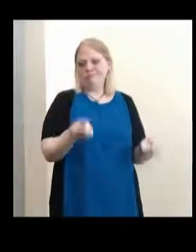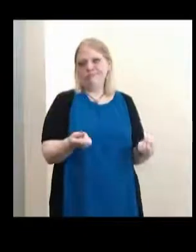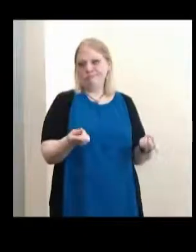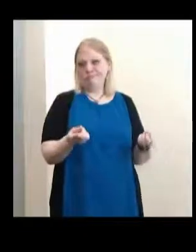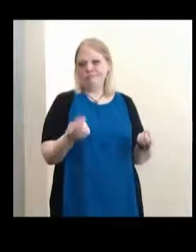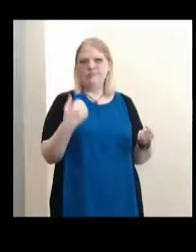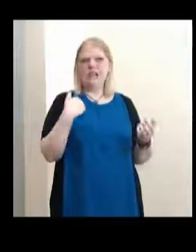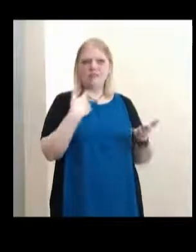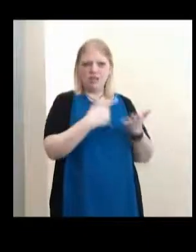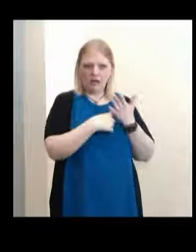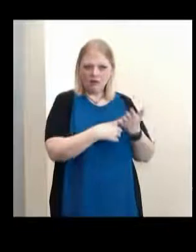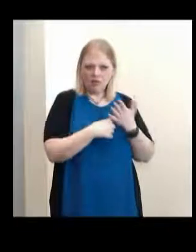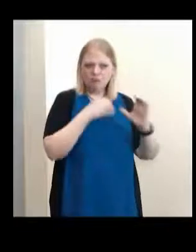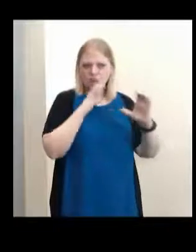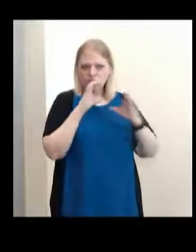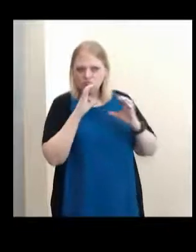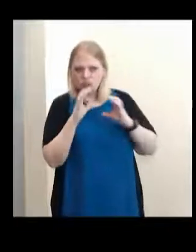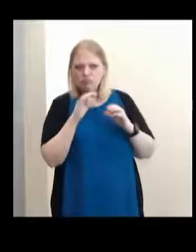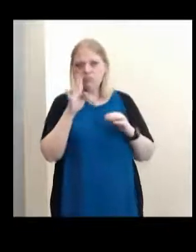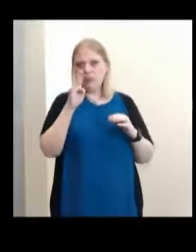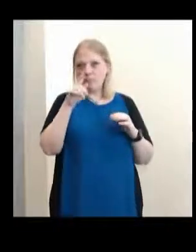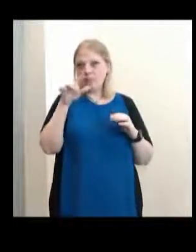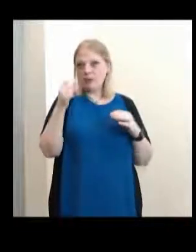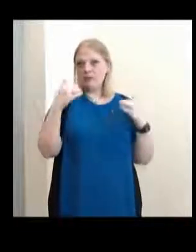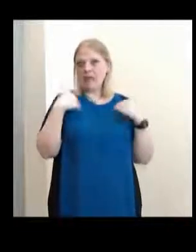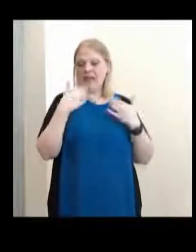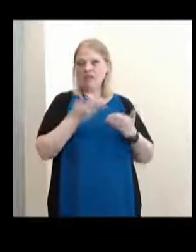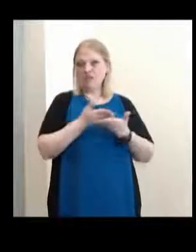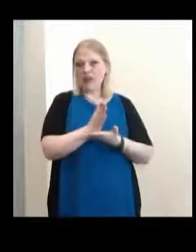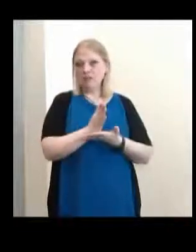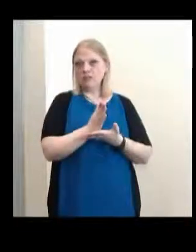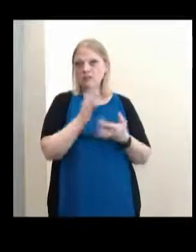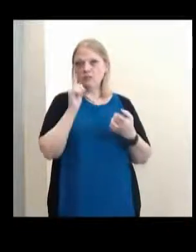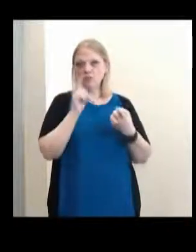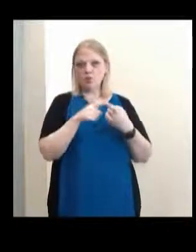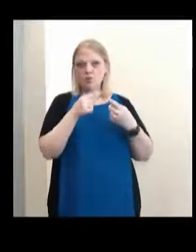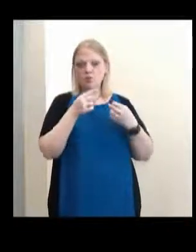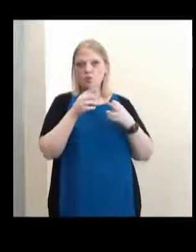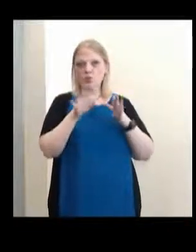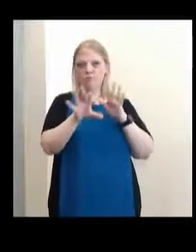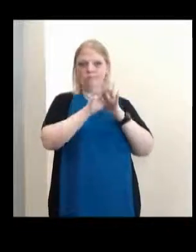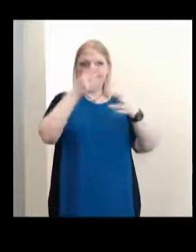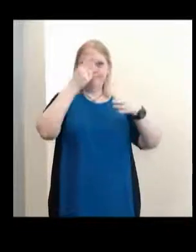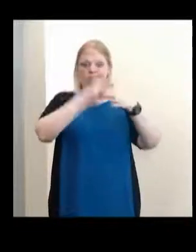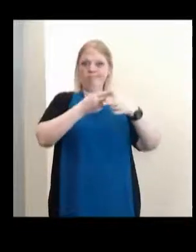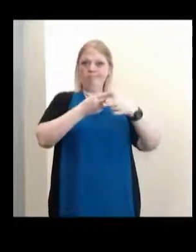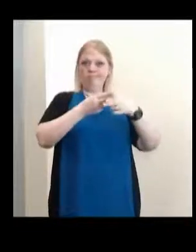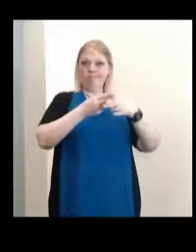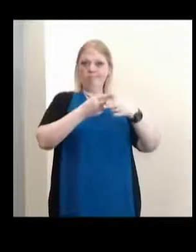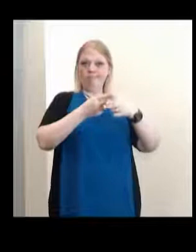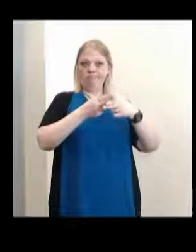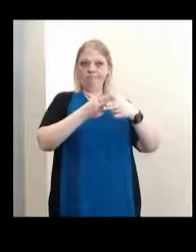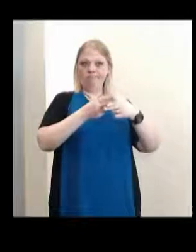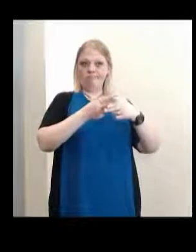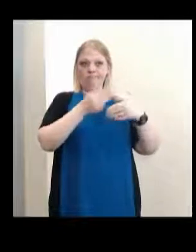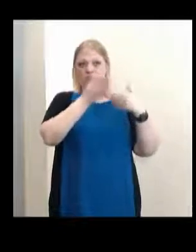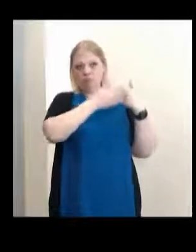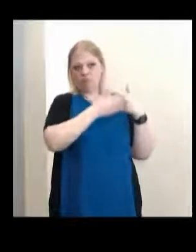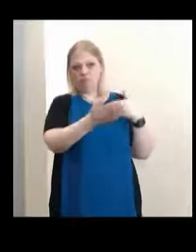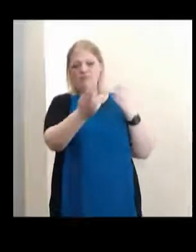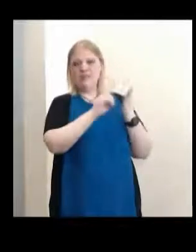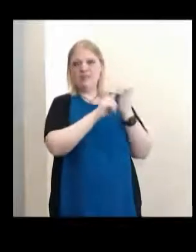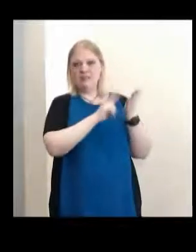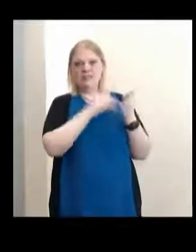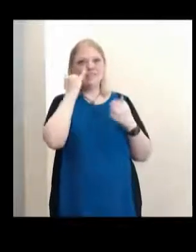had some conversations. The Bills do have the right to name the site through the remainder of this lease. as long as it is